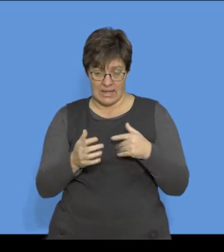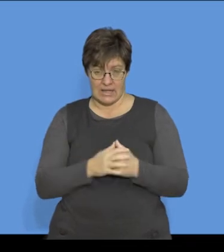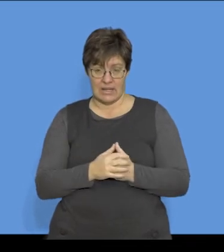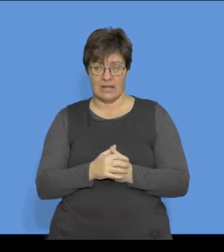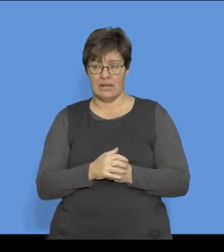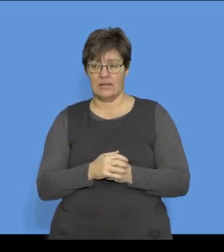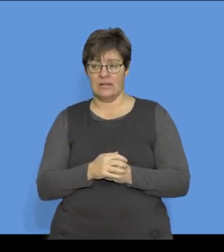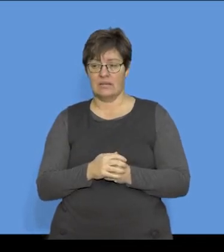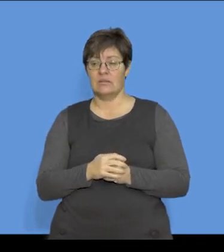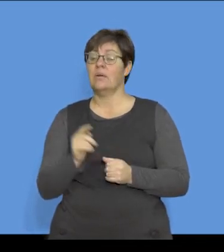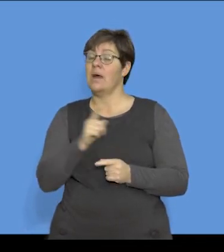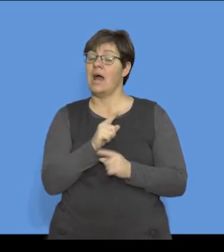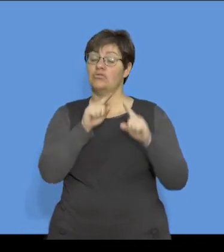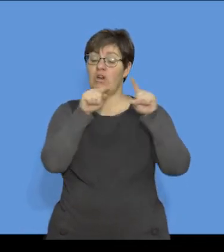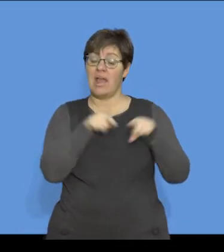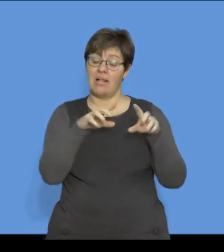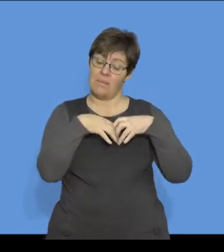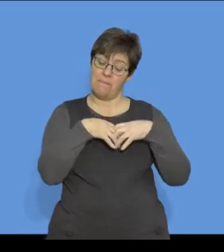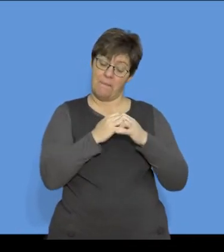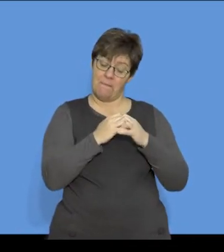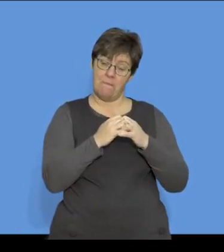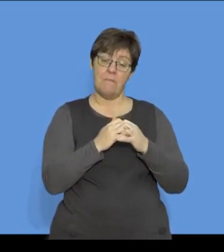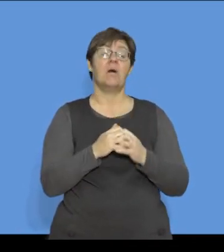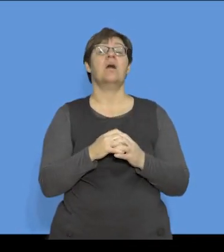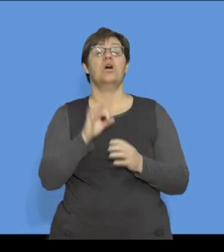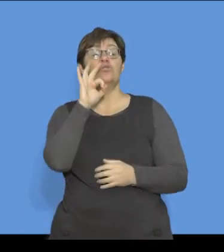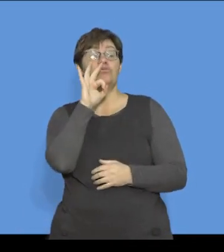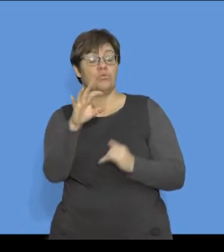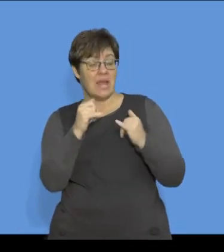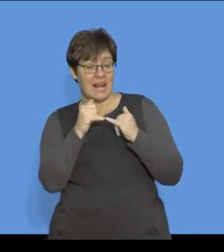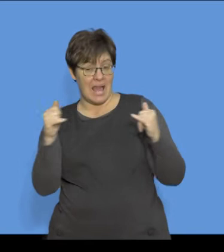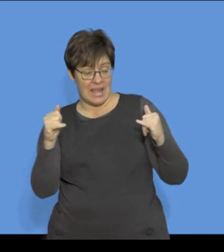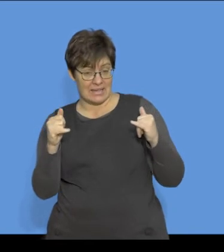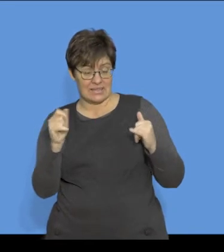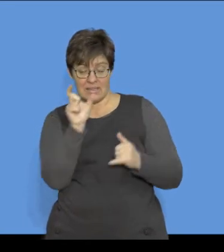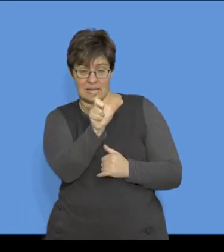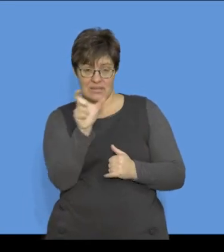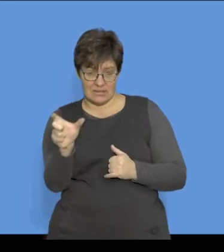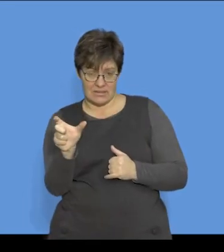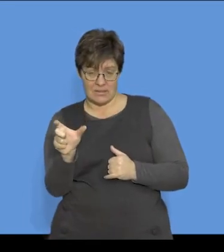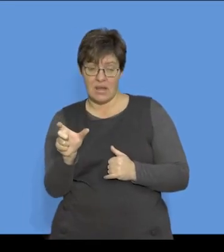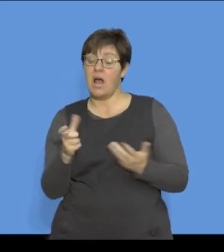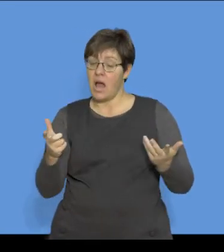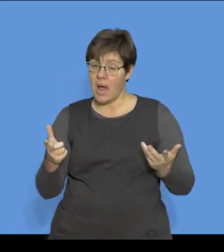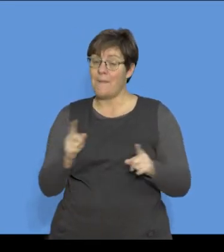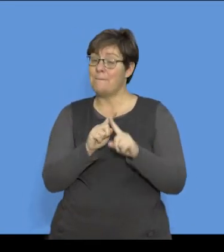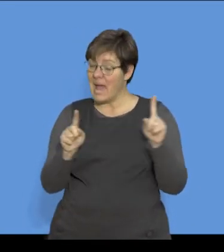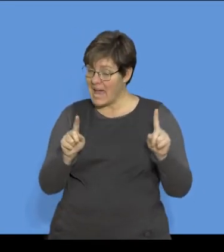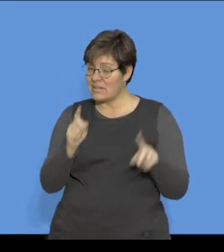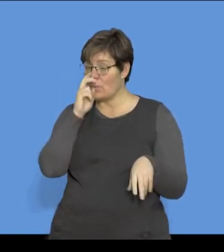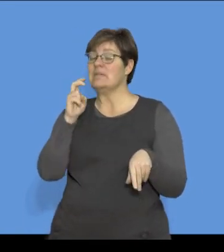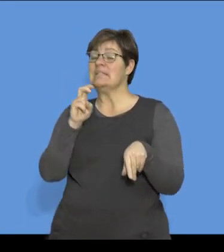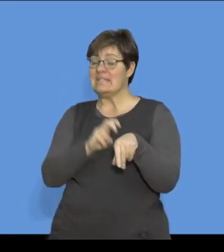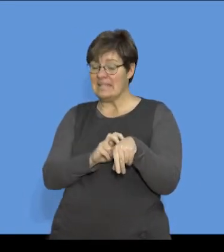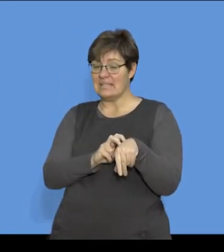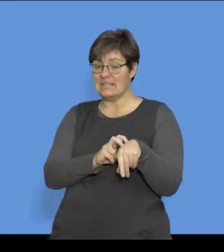be formed by joining 3 line segments so long as the